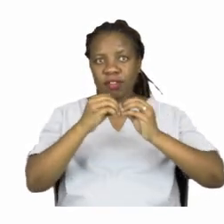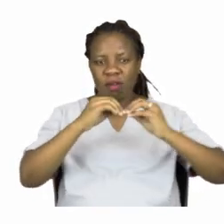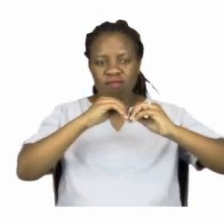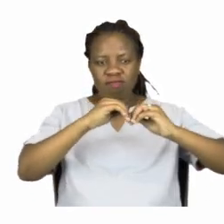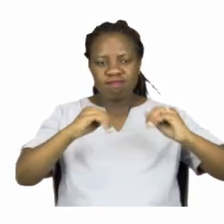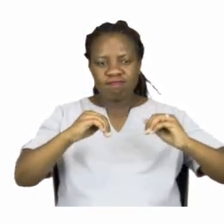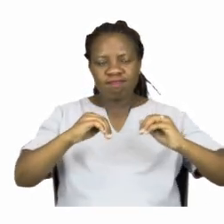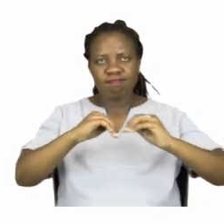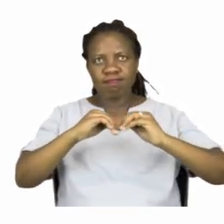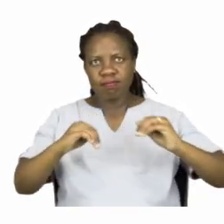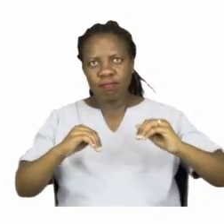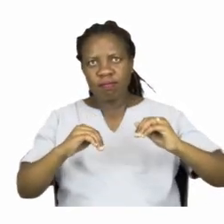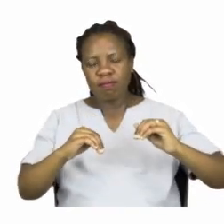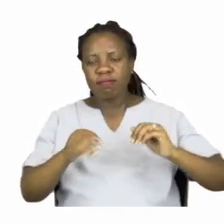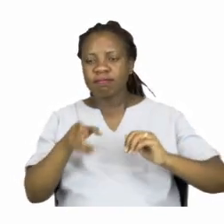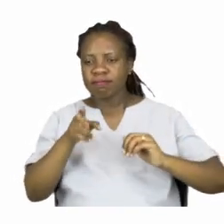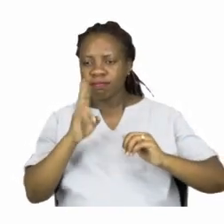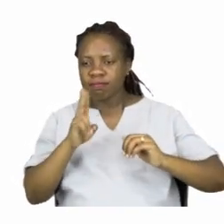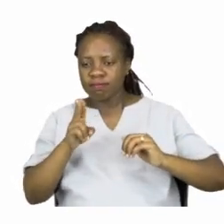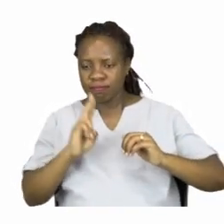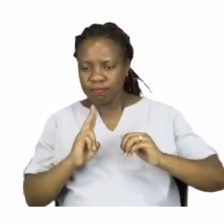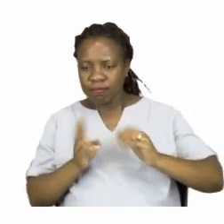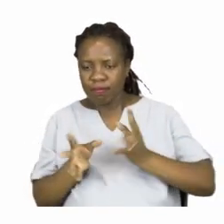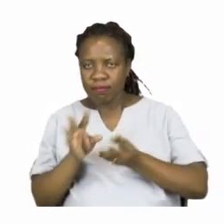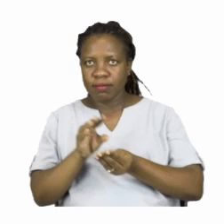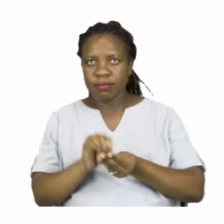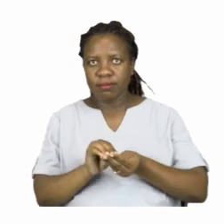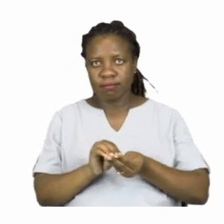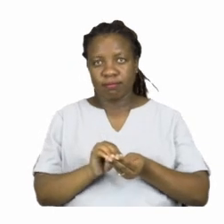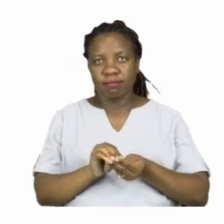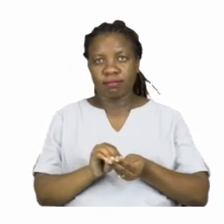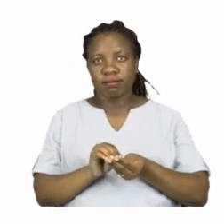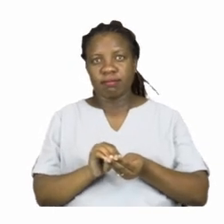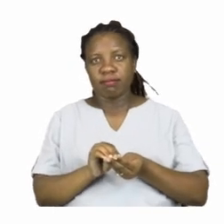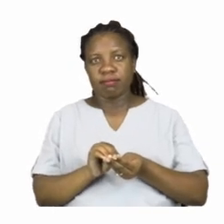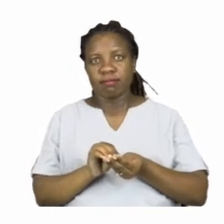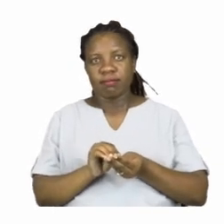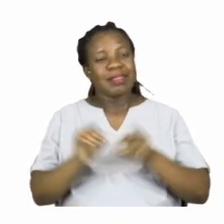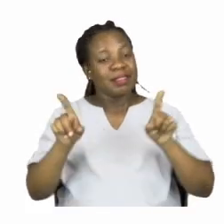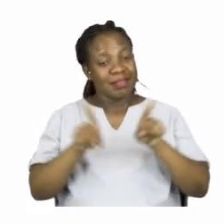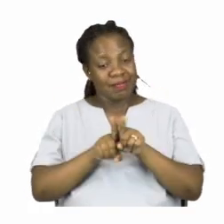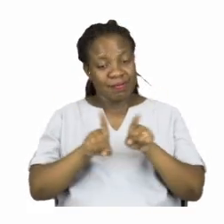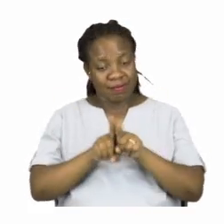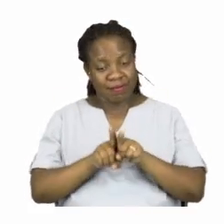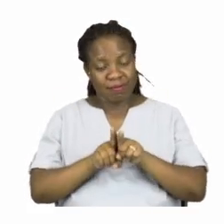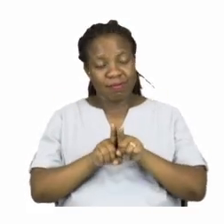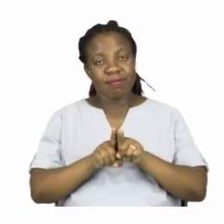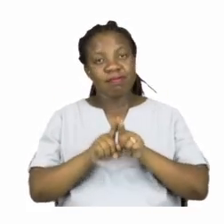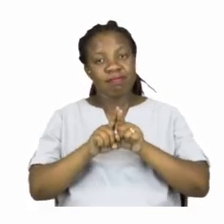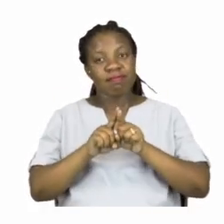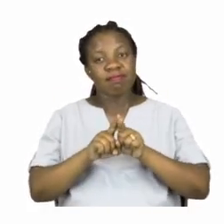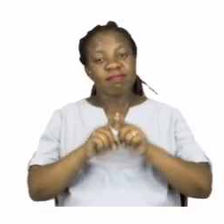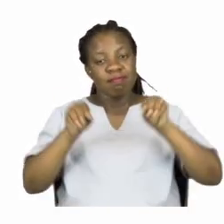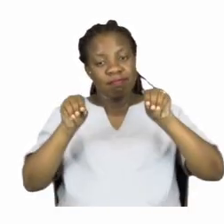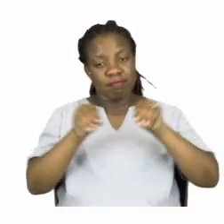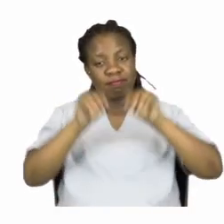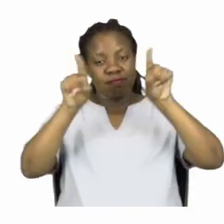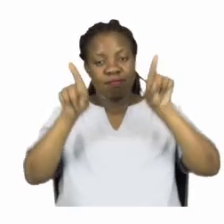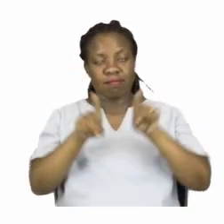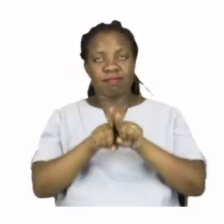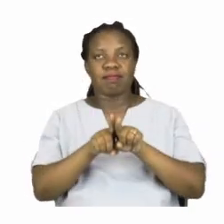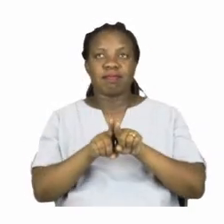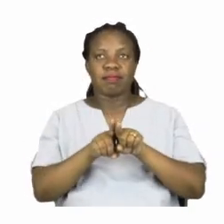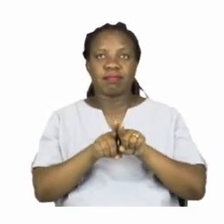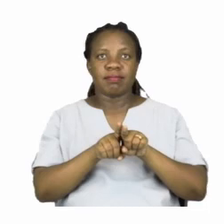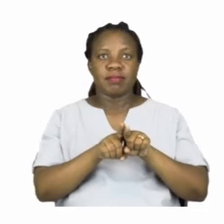answers together. So, this is exactly what we are going to do. I'd like us to do the first one and one of the last